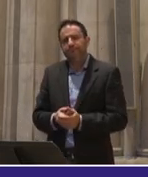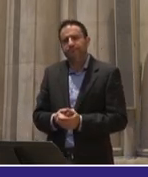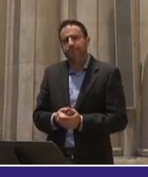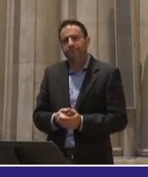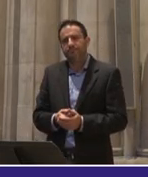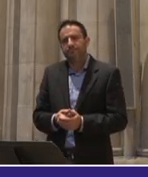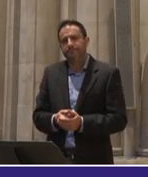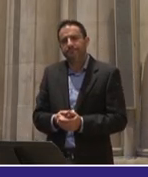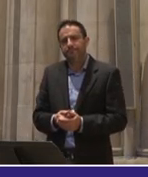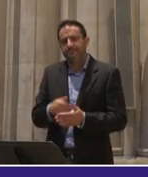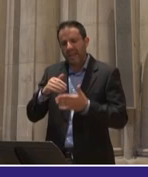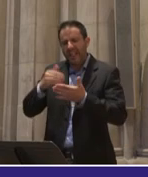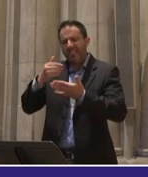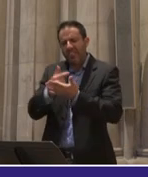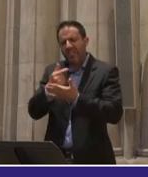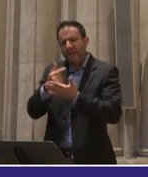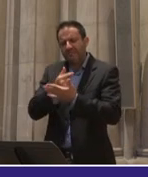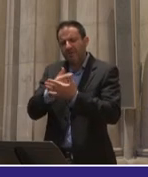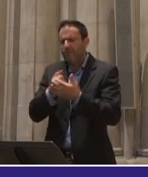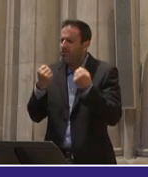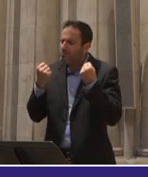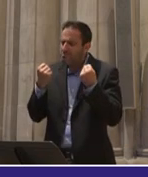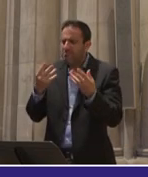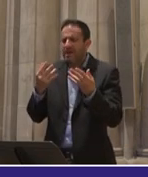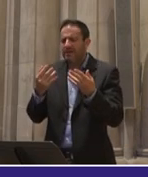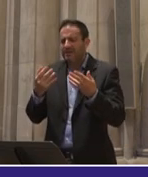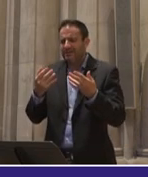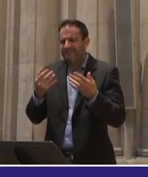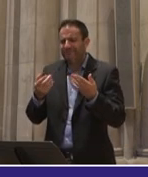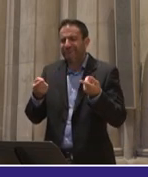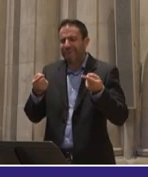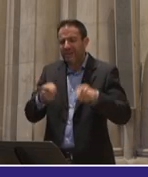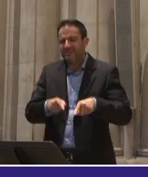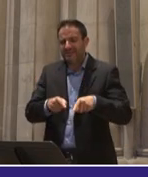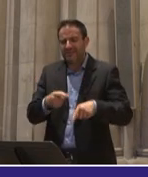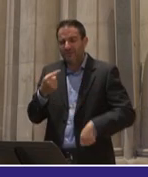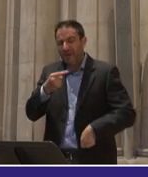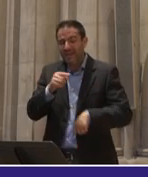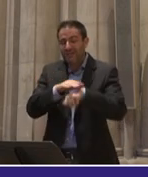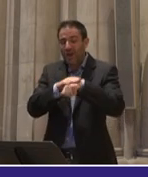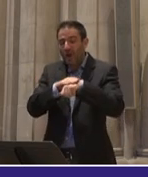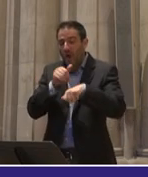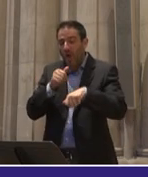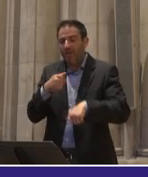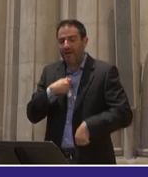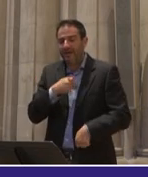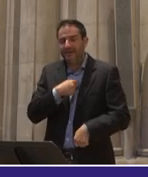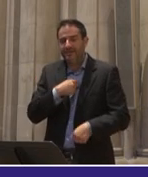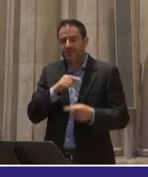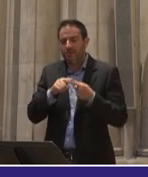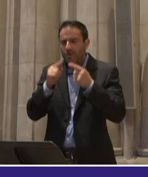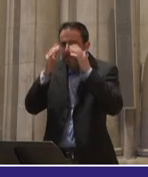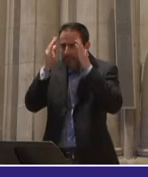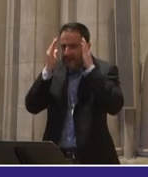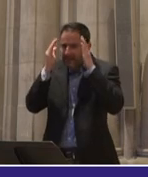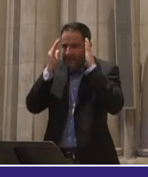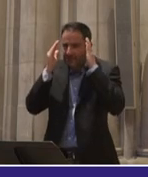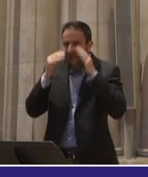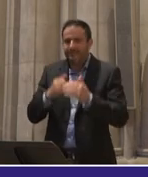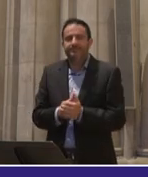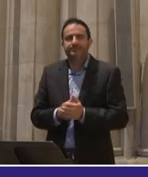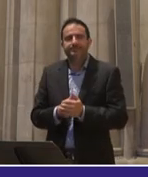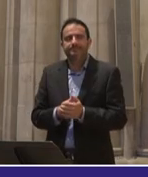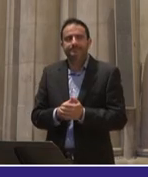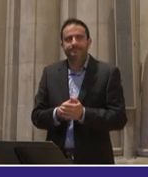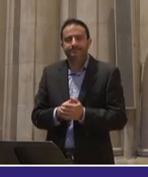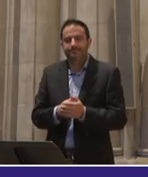And in the Gospels, there are a number of incidents like this where he is calling us to pay attention